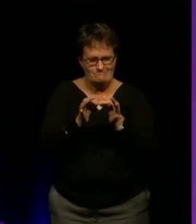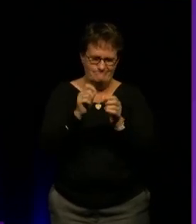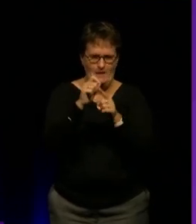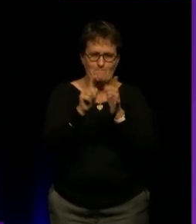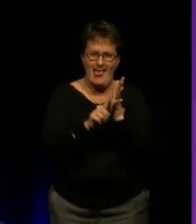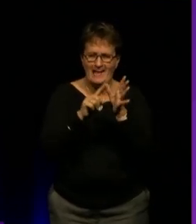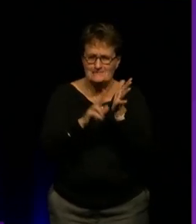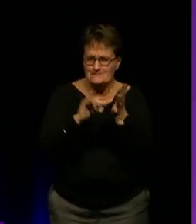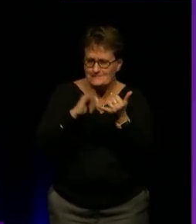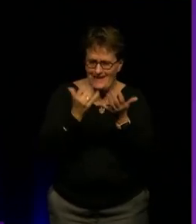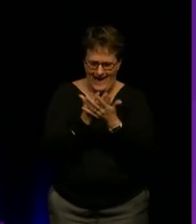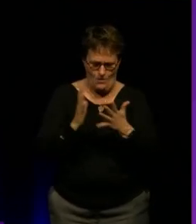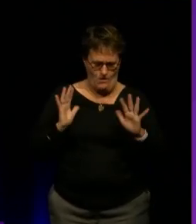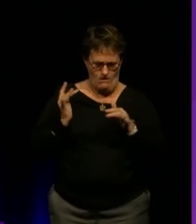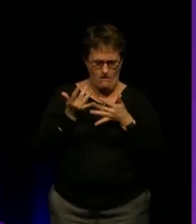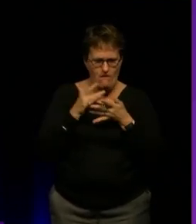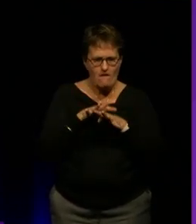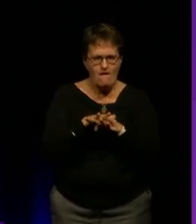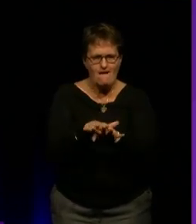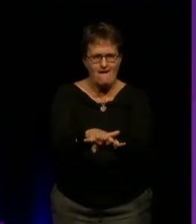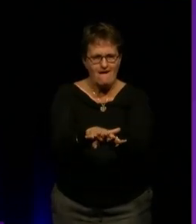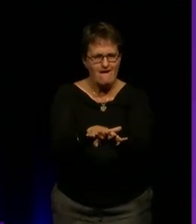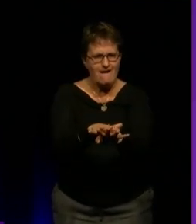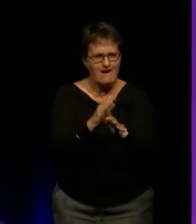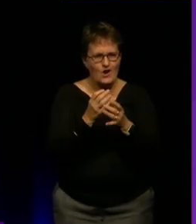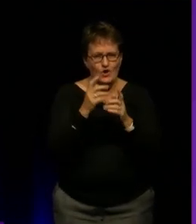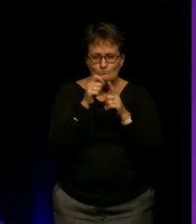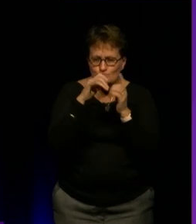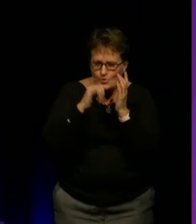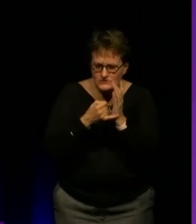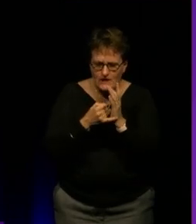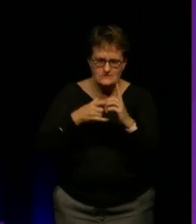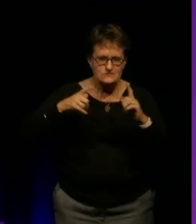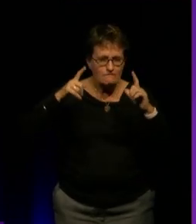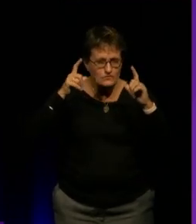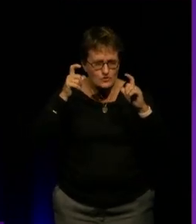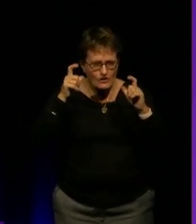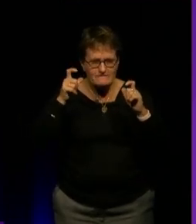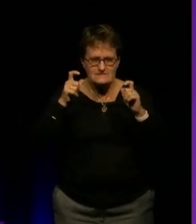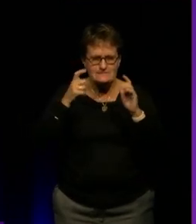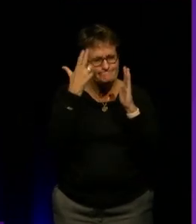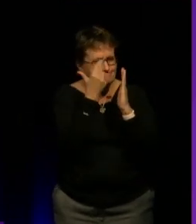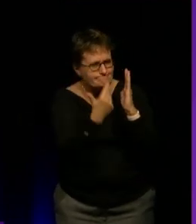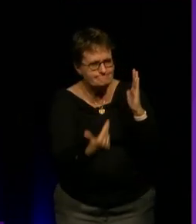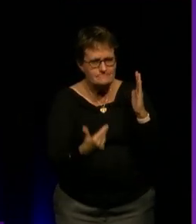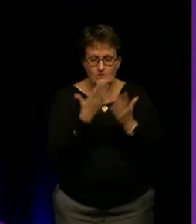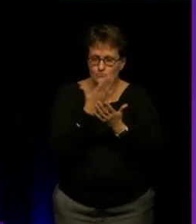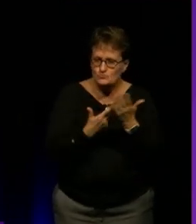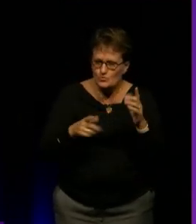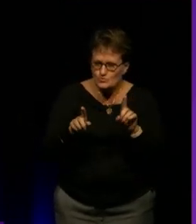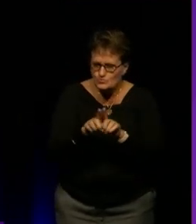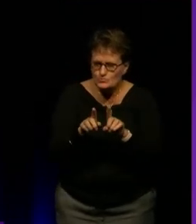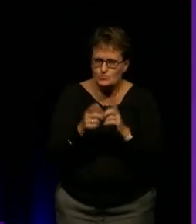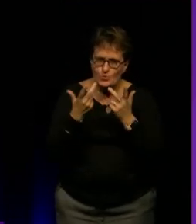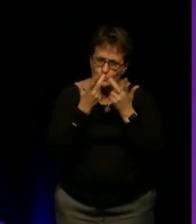with the botanical world through immersive projects, fascinating photography, historic illustrations, and stories that provide